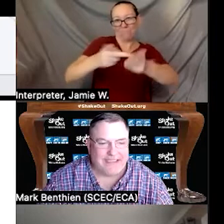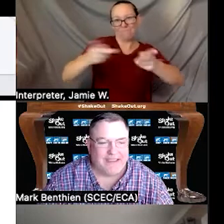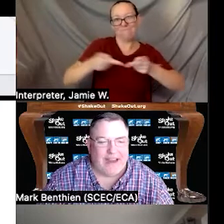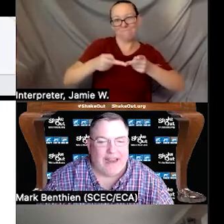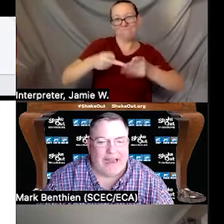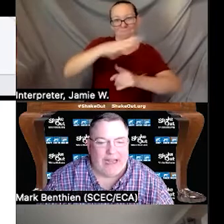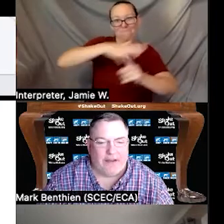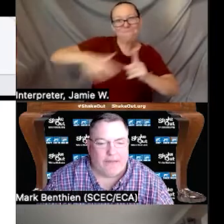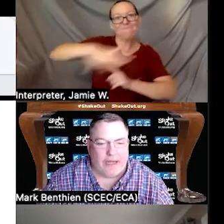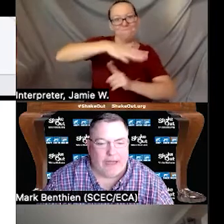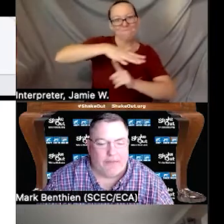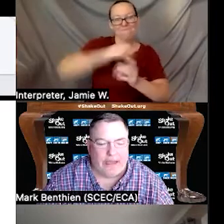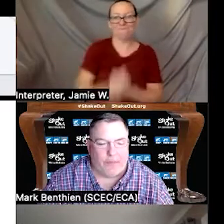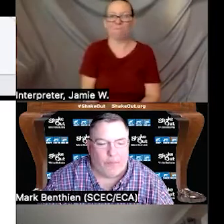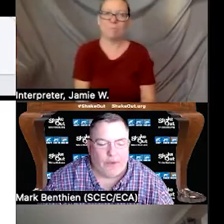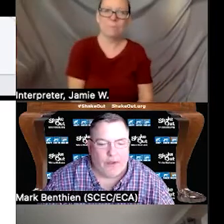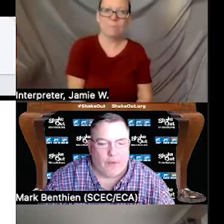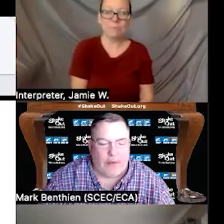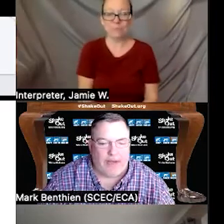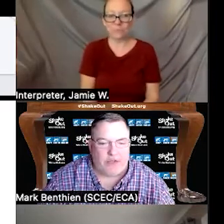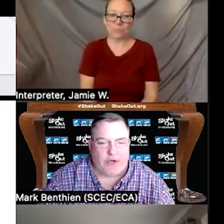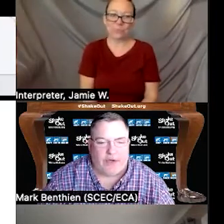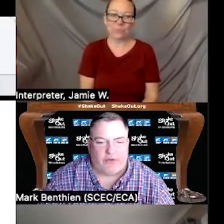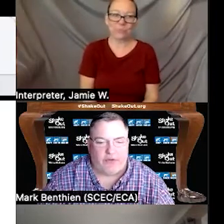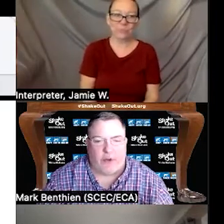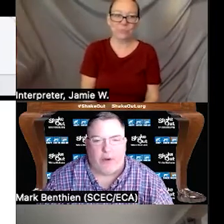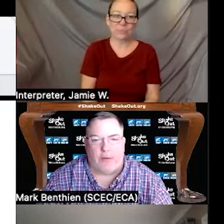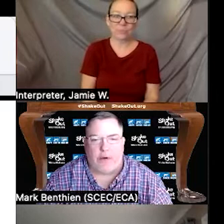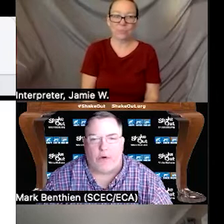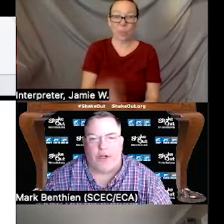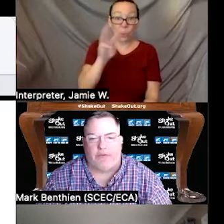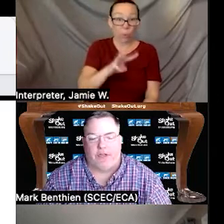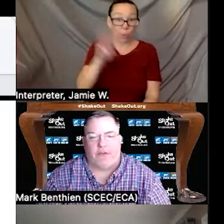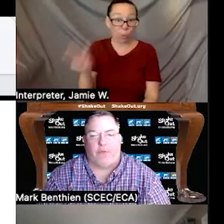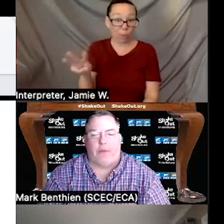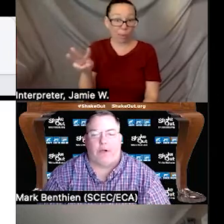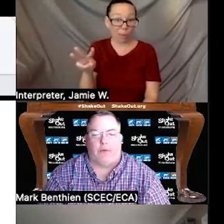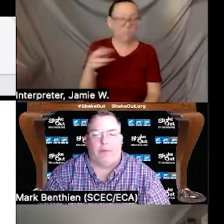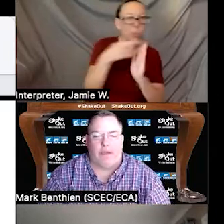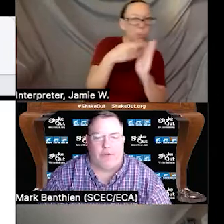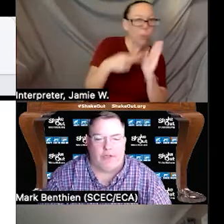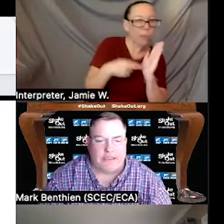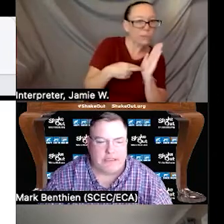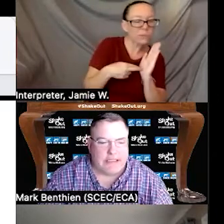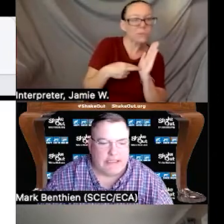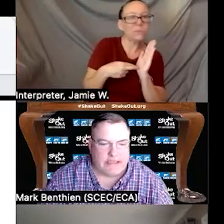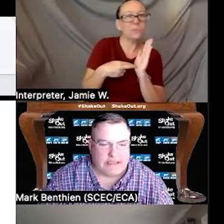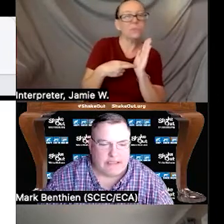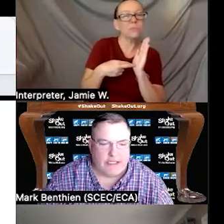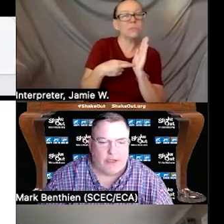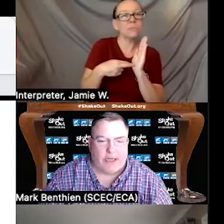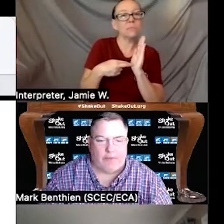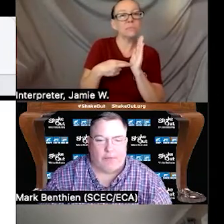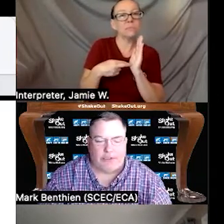settings. And the webpage where you registered and where the recording of today's webinar will be in a few days is